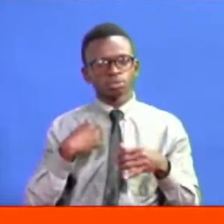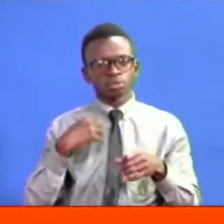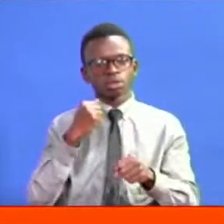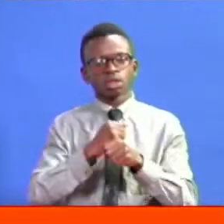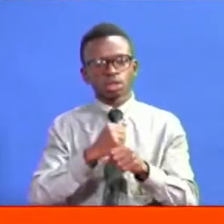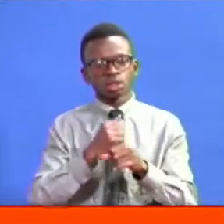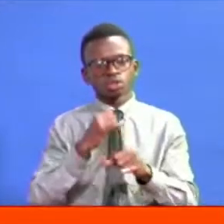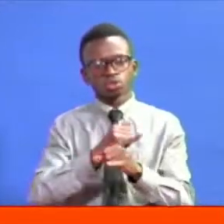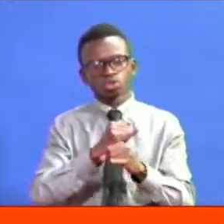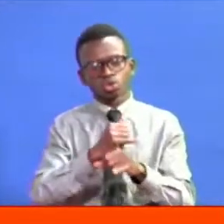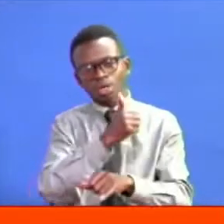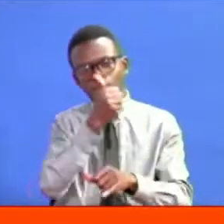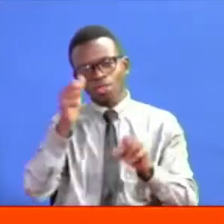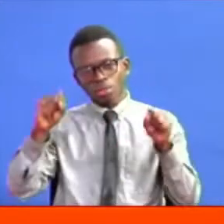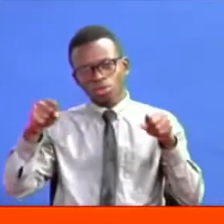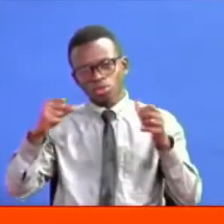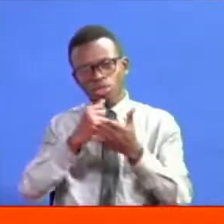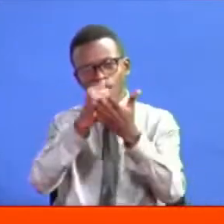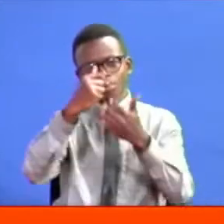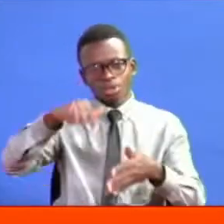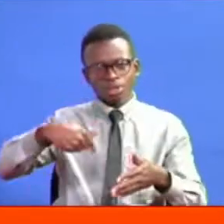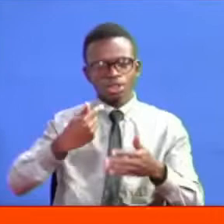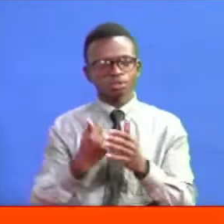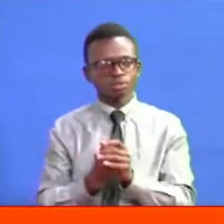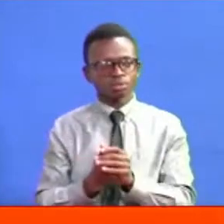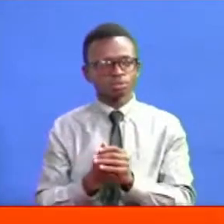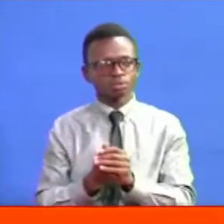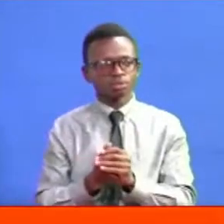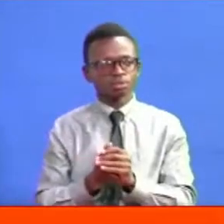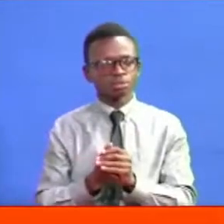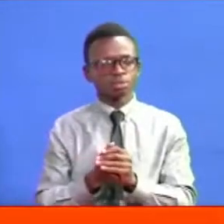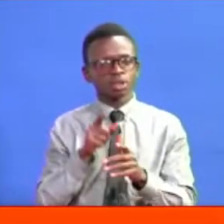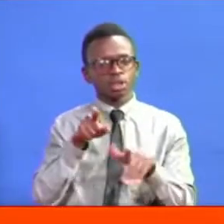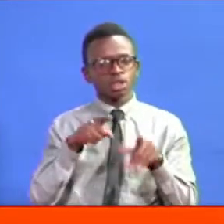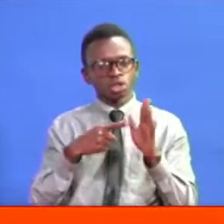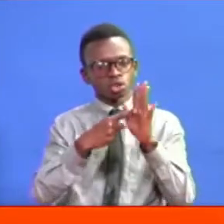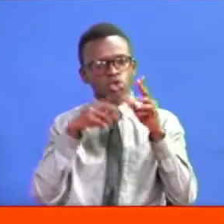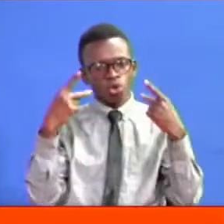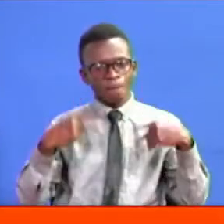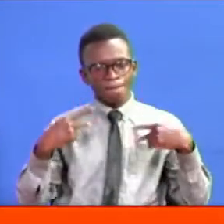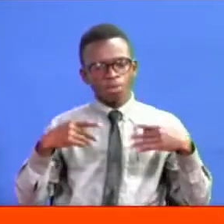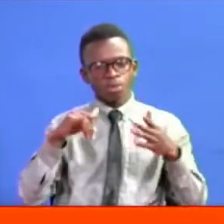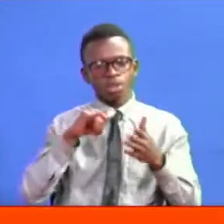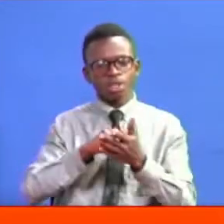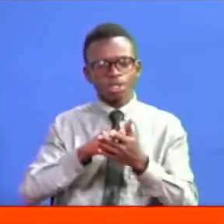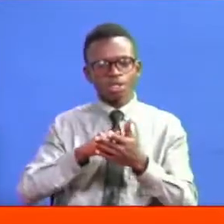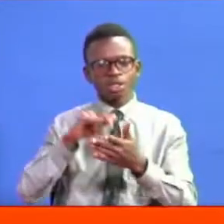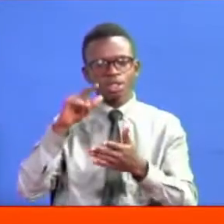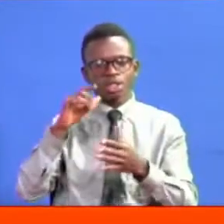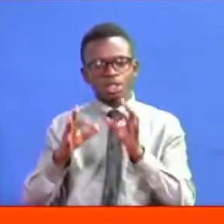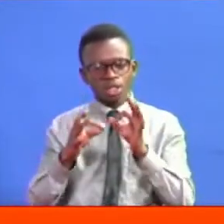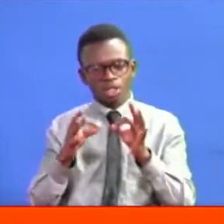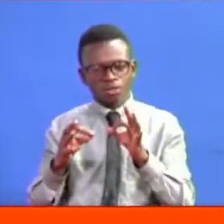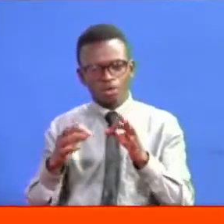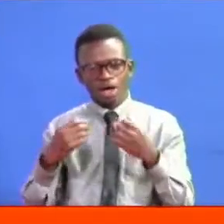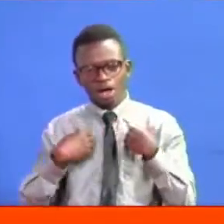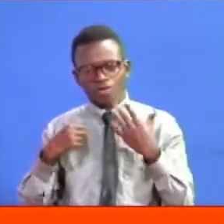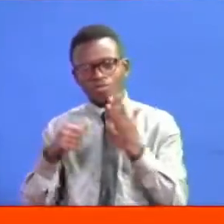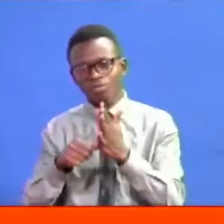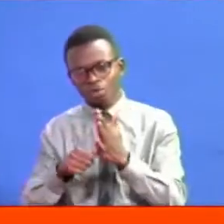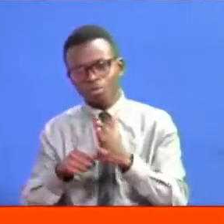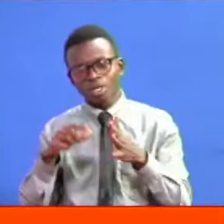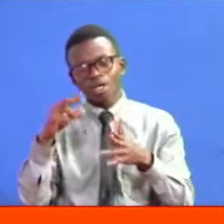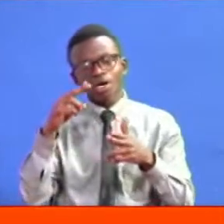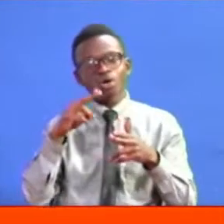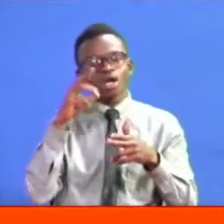unaona. Like a phoenix, he rises and shows people that no matter where the road leads you, there will always be light at the end